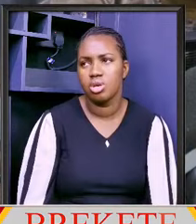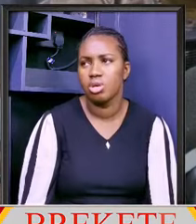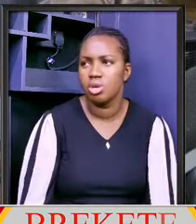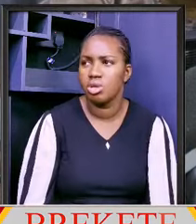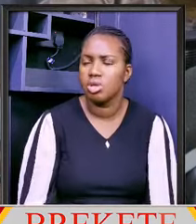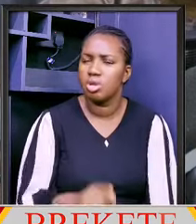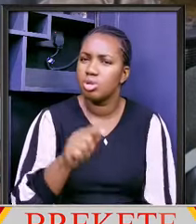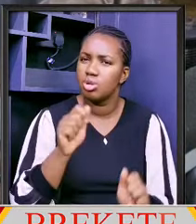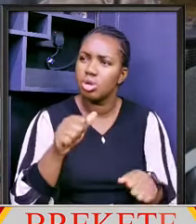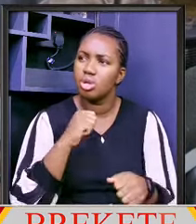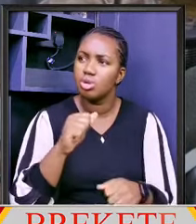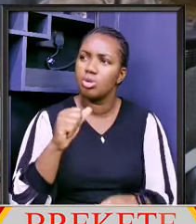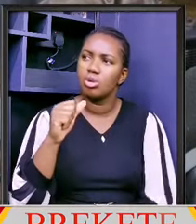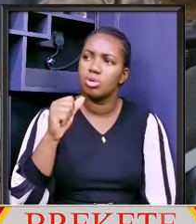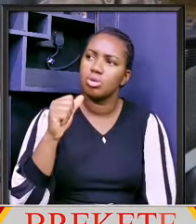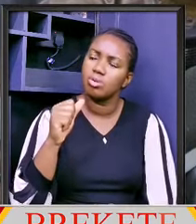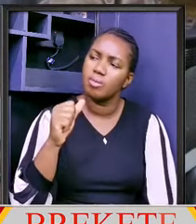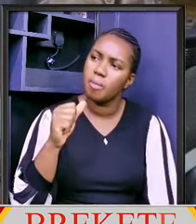You cannot know